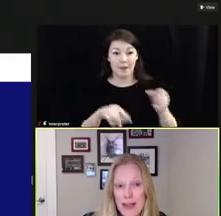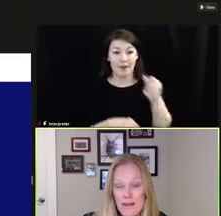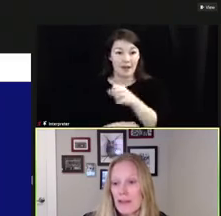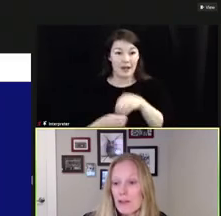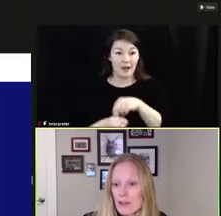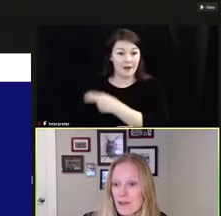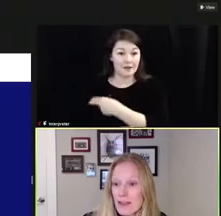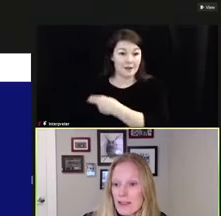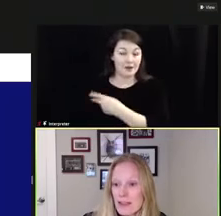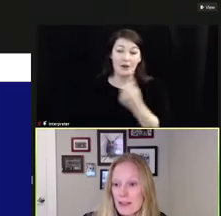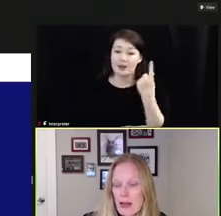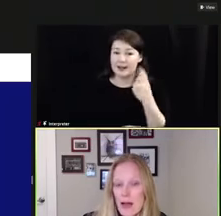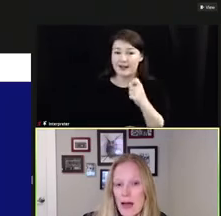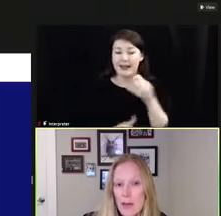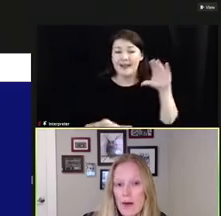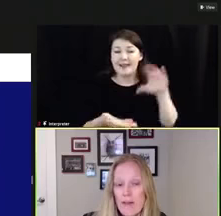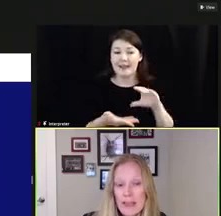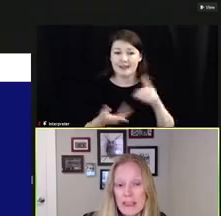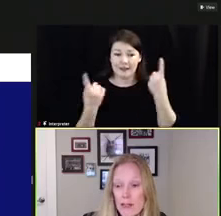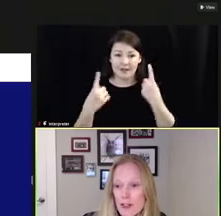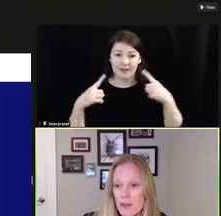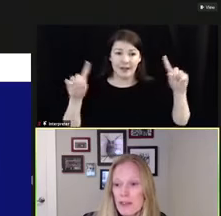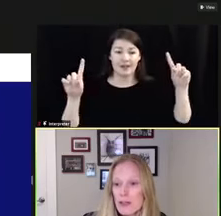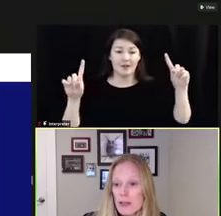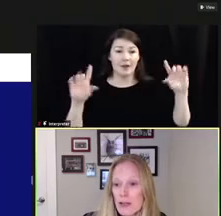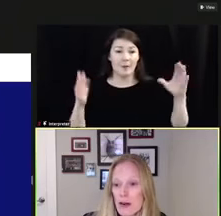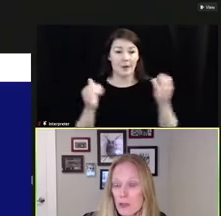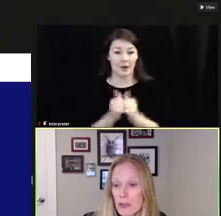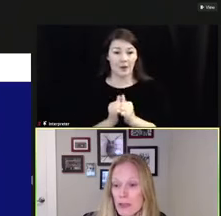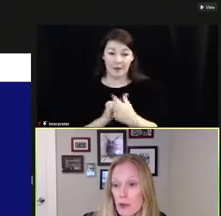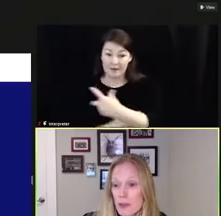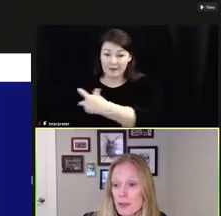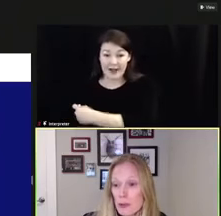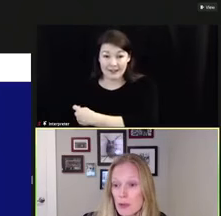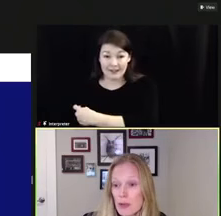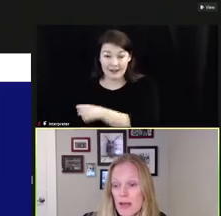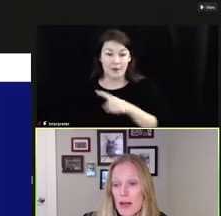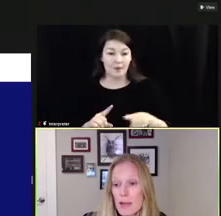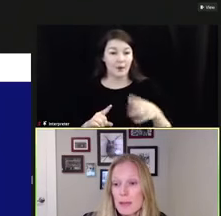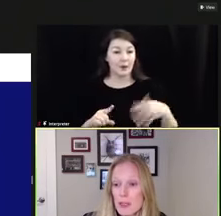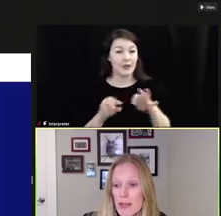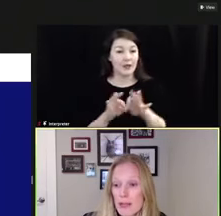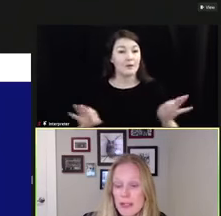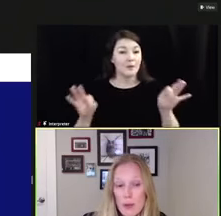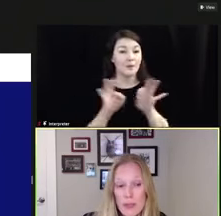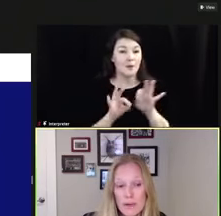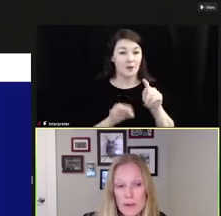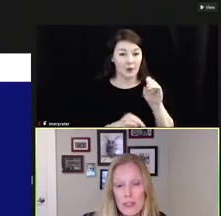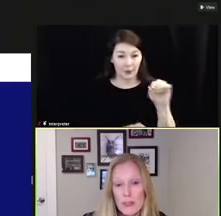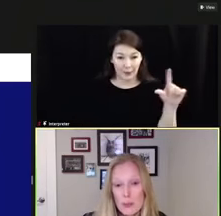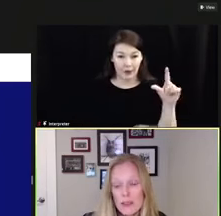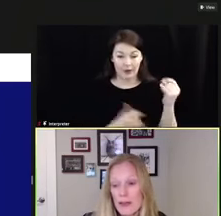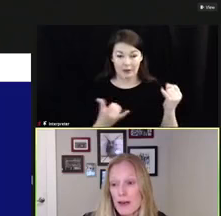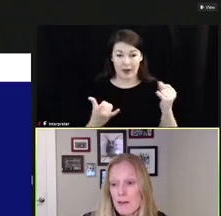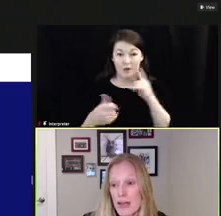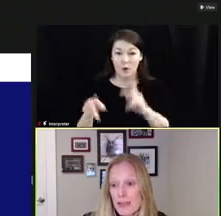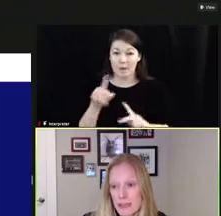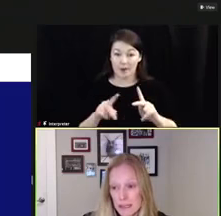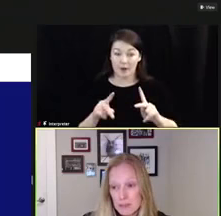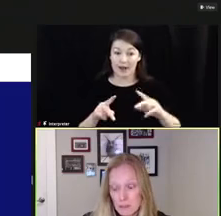to have the level of effectiveness of vaccination, but they certainly are a really important tool, especially at this point for individuals